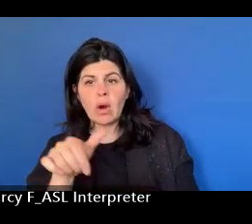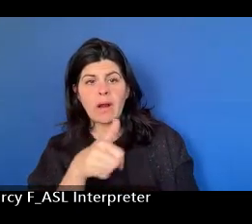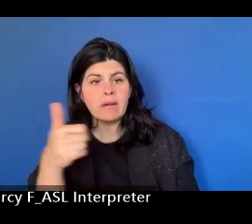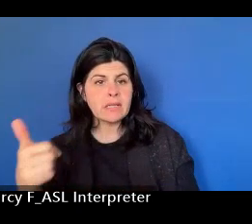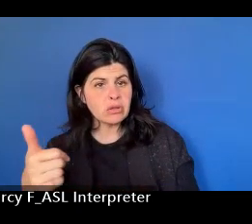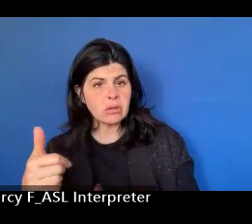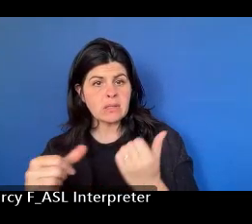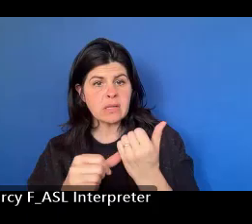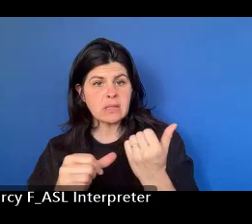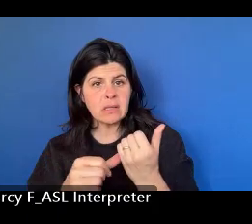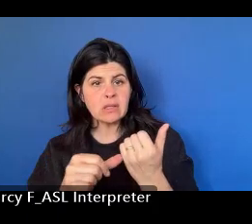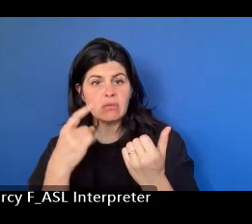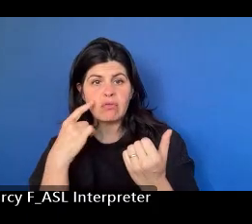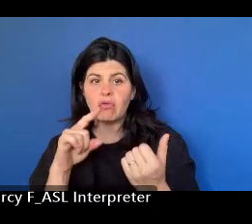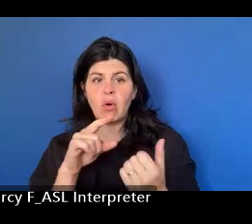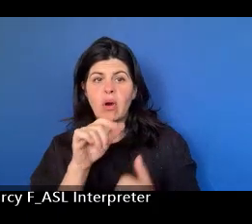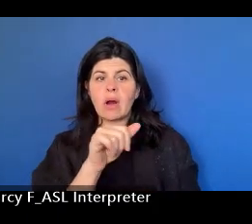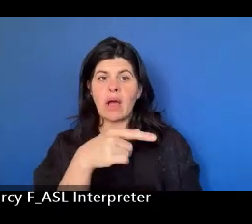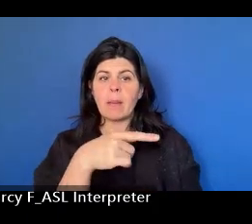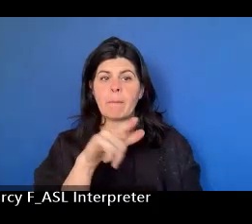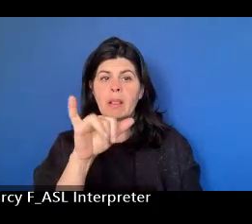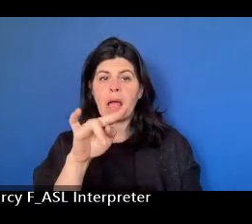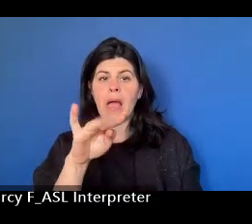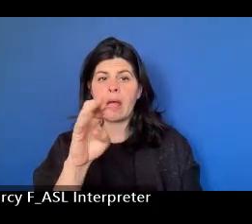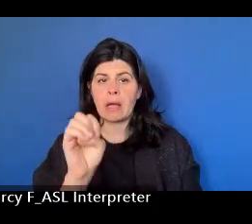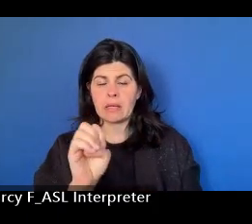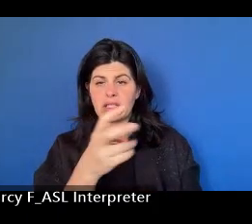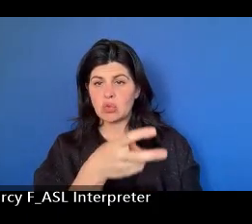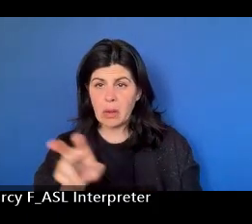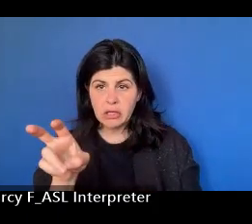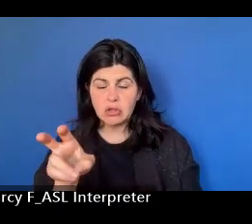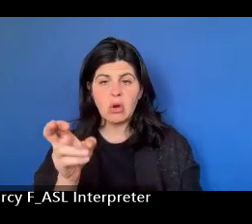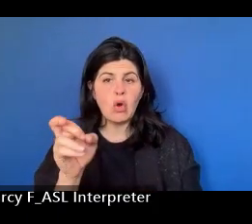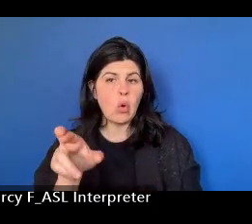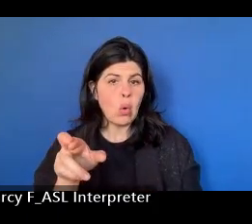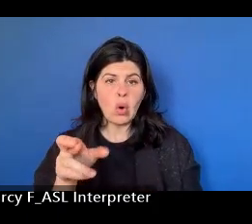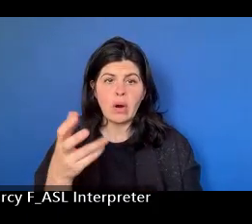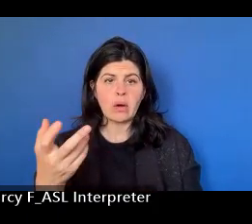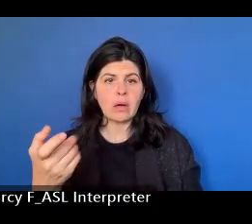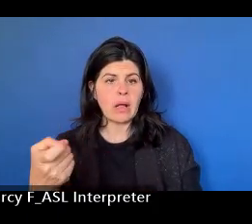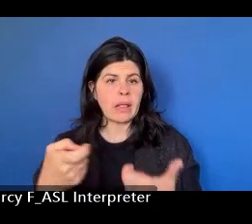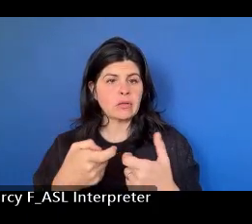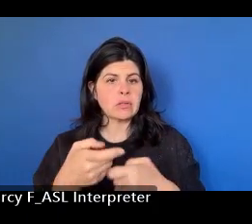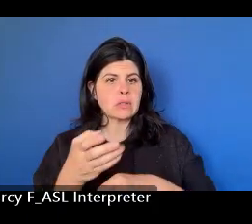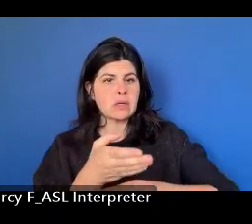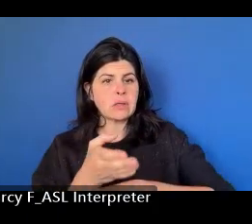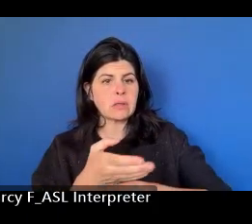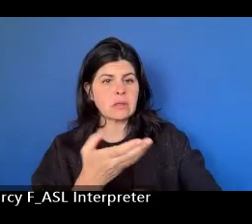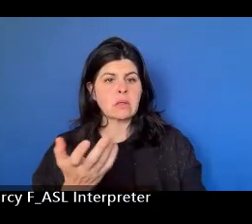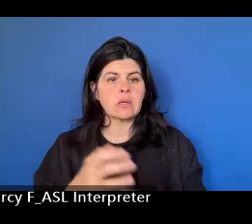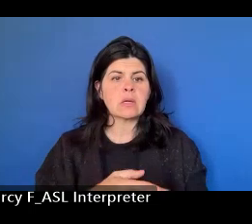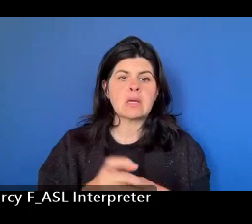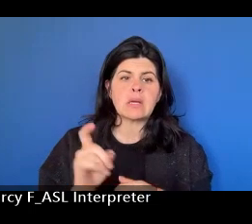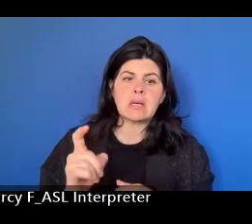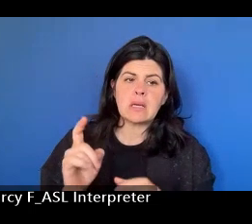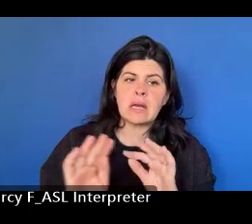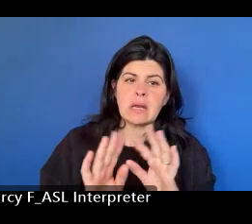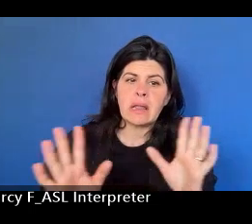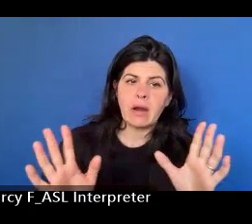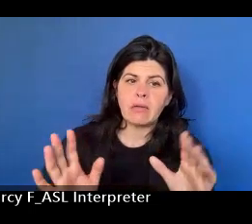switchovers, electrification upgrades. Needed some clarity on whether Edison may be working